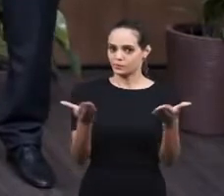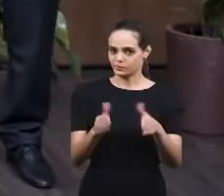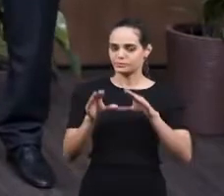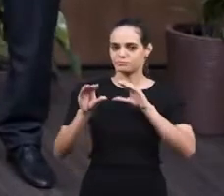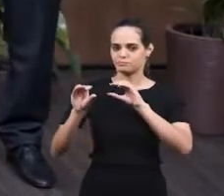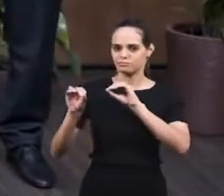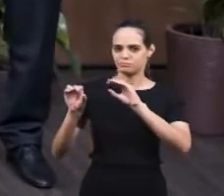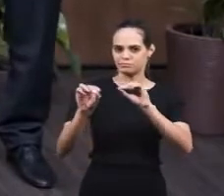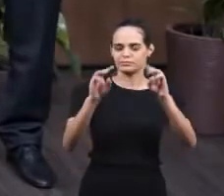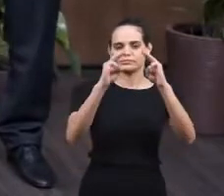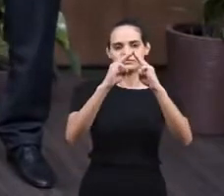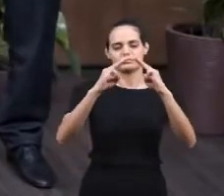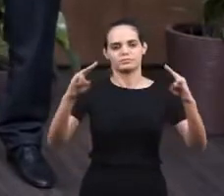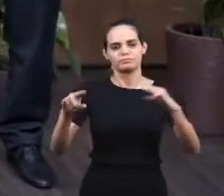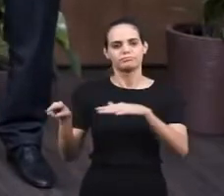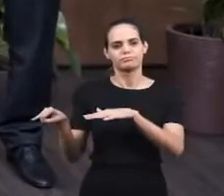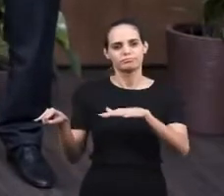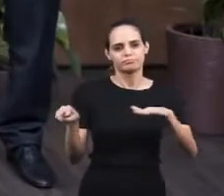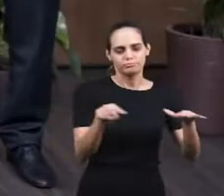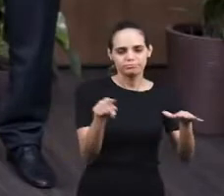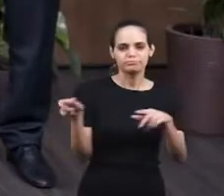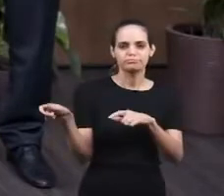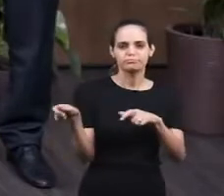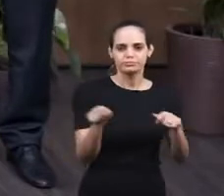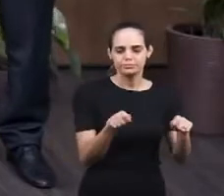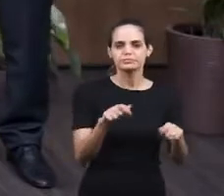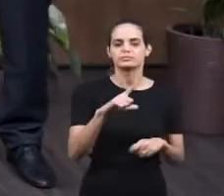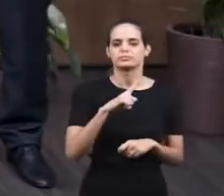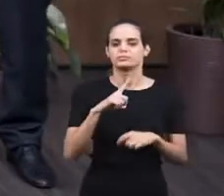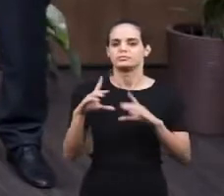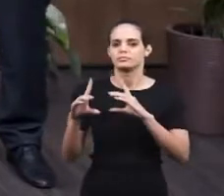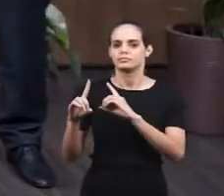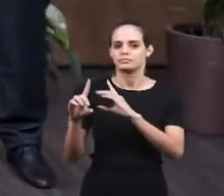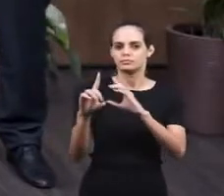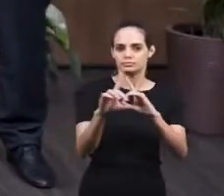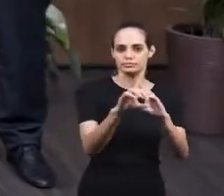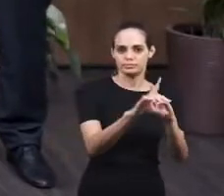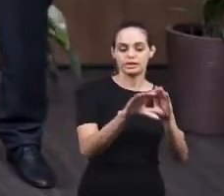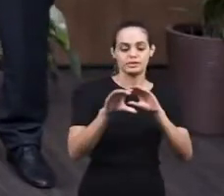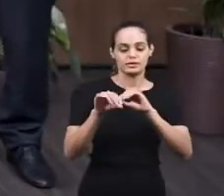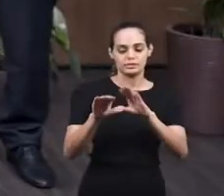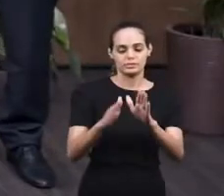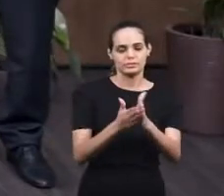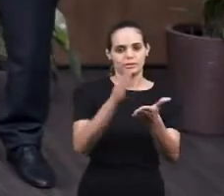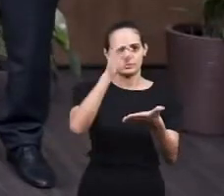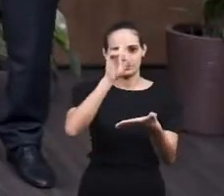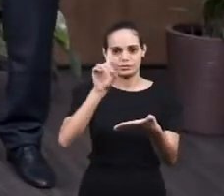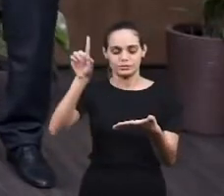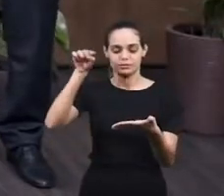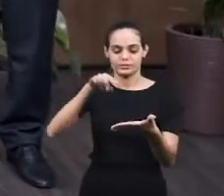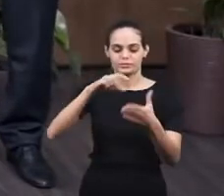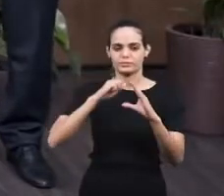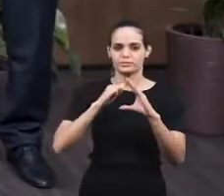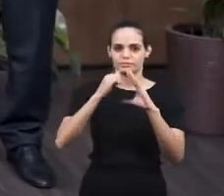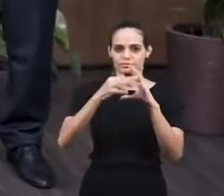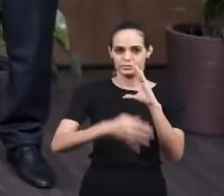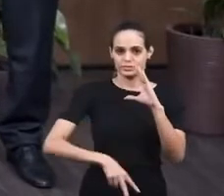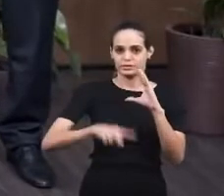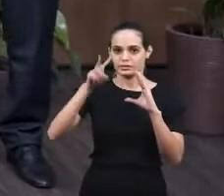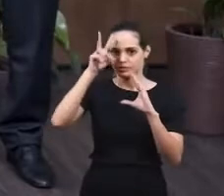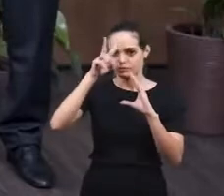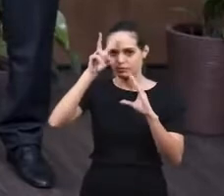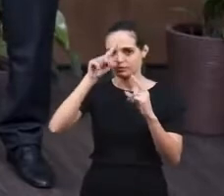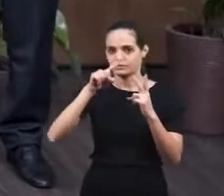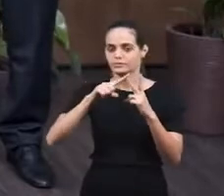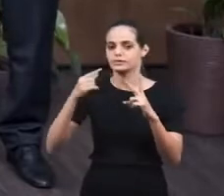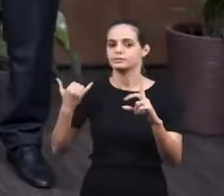Manain, presents doctrinal studies of the Word of God every week, showing their